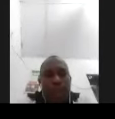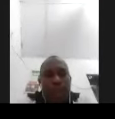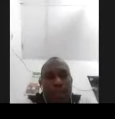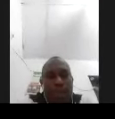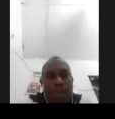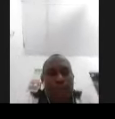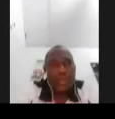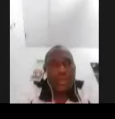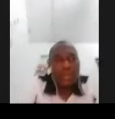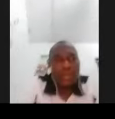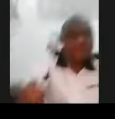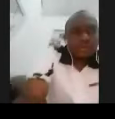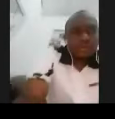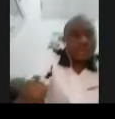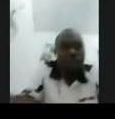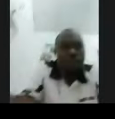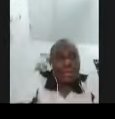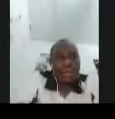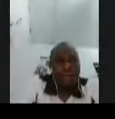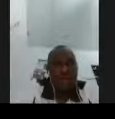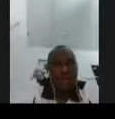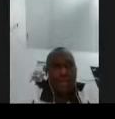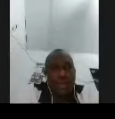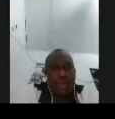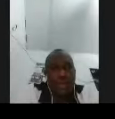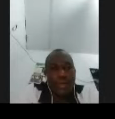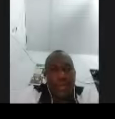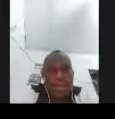them in his hands and he looked at me and he said, "Hey, Clint, you're not a problem.